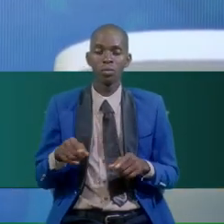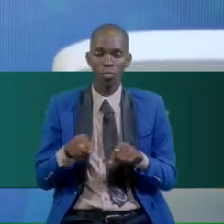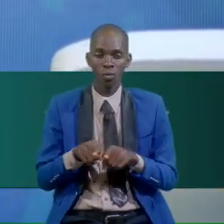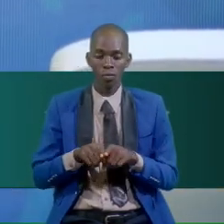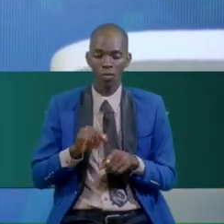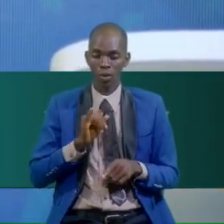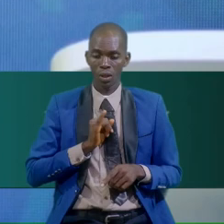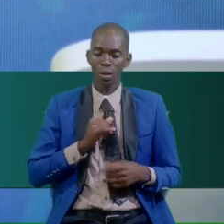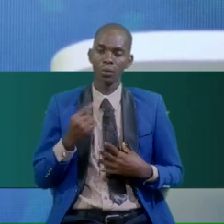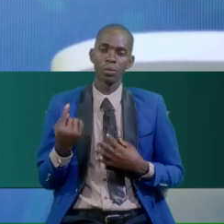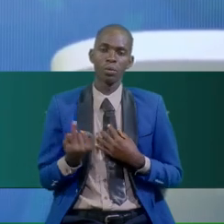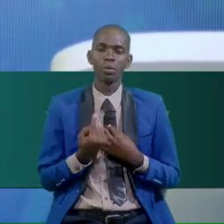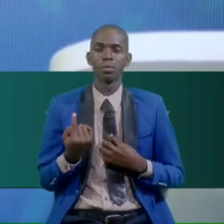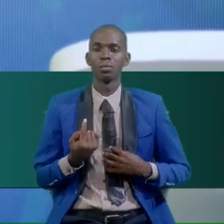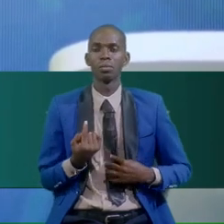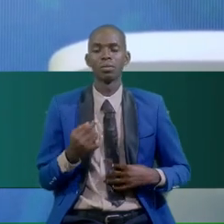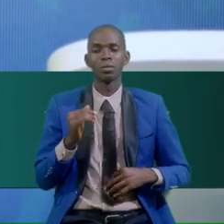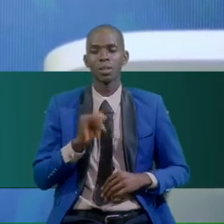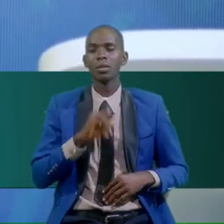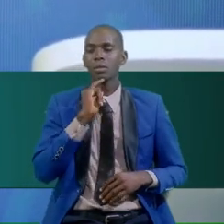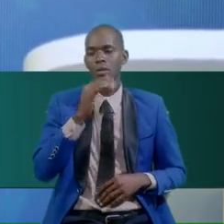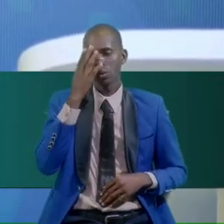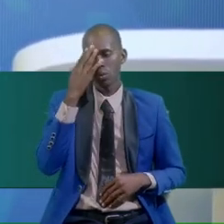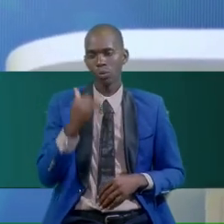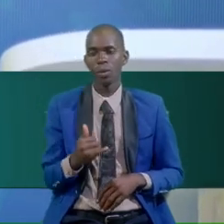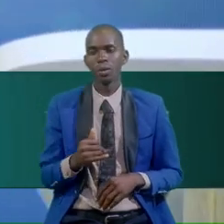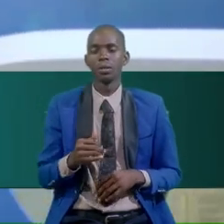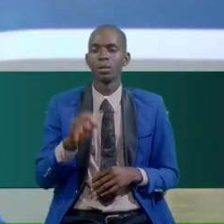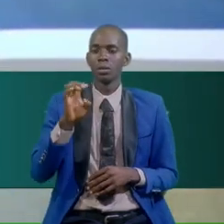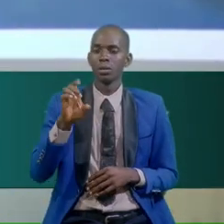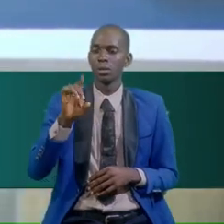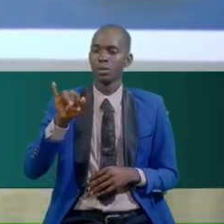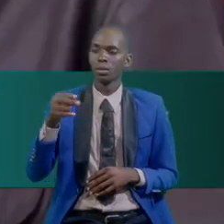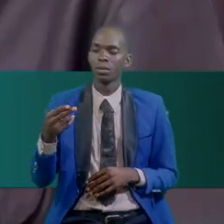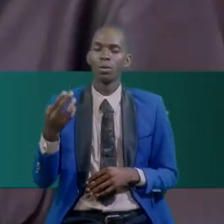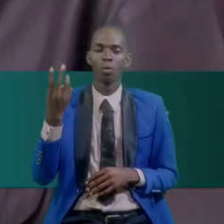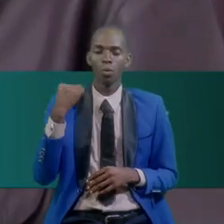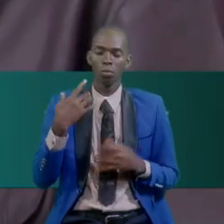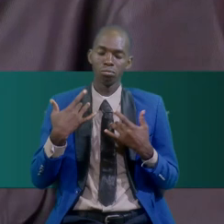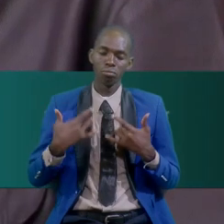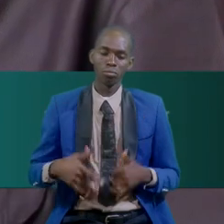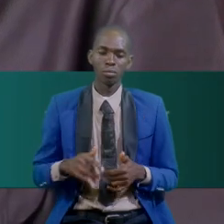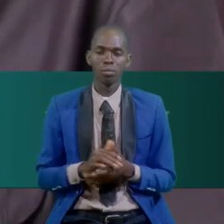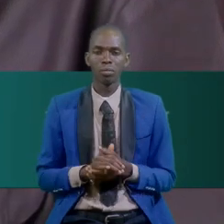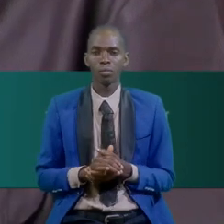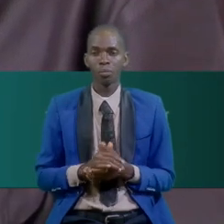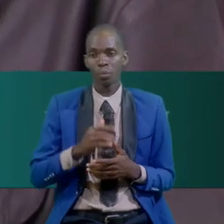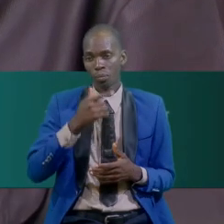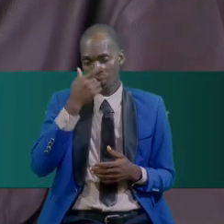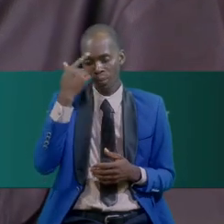I only, that's why he was depressed. He didn't know the